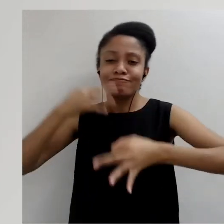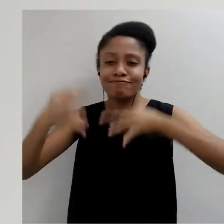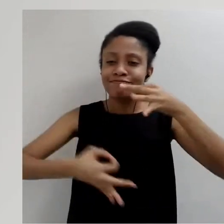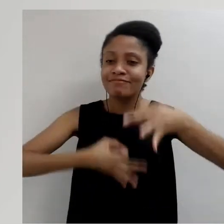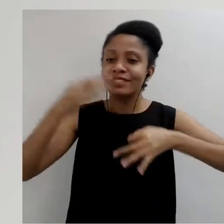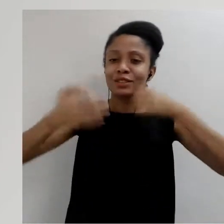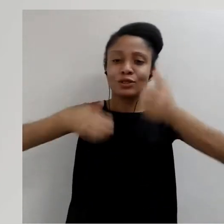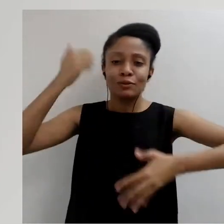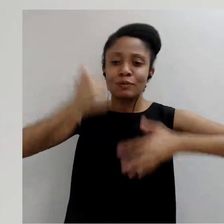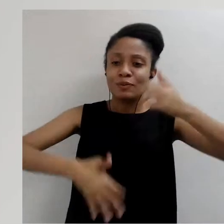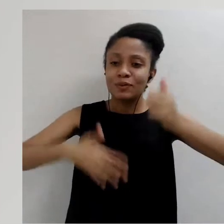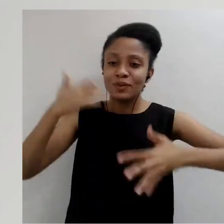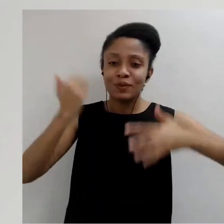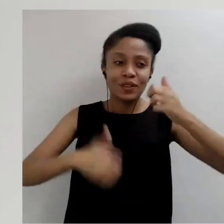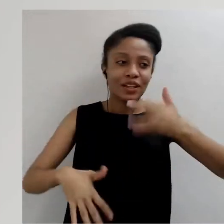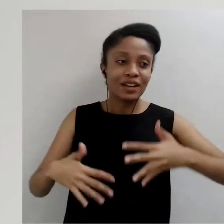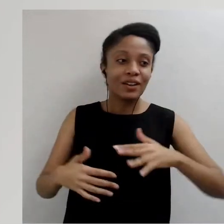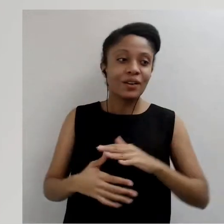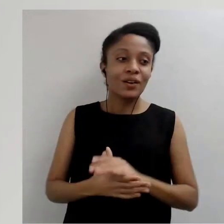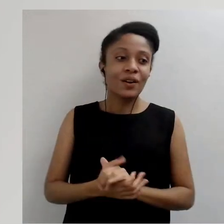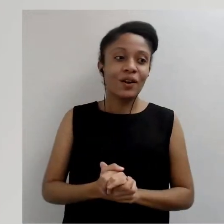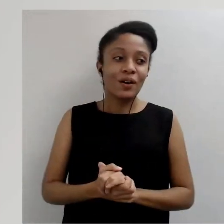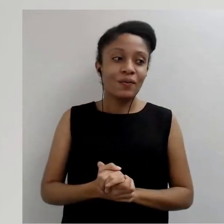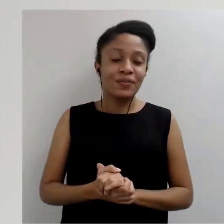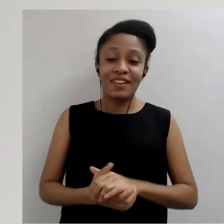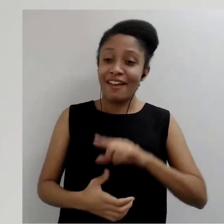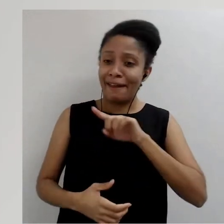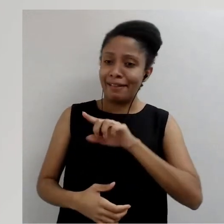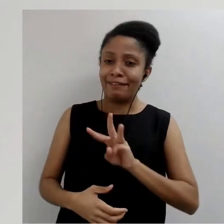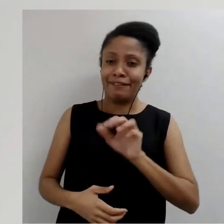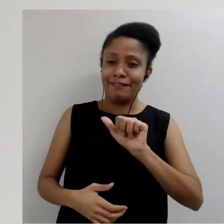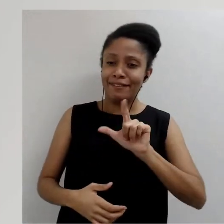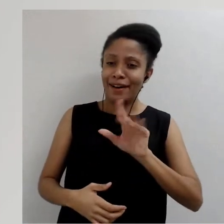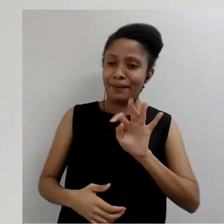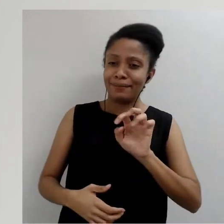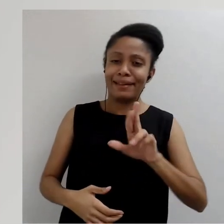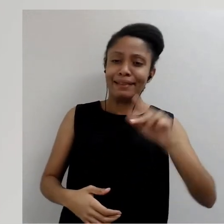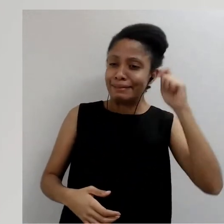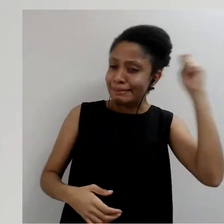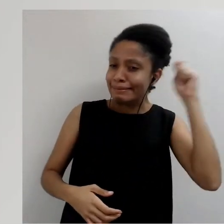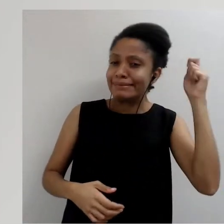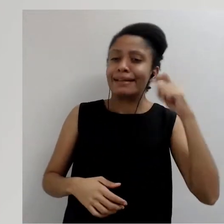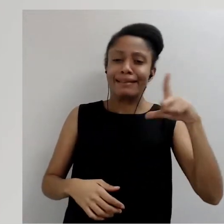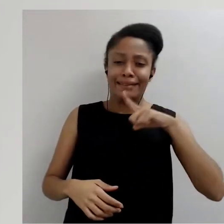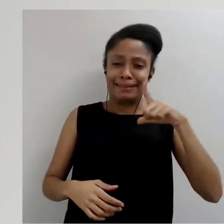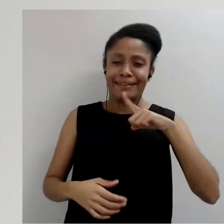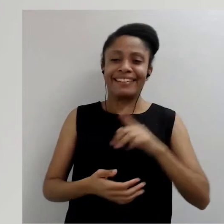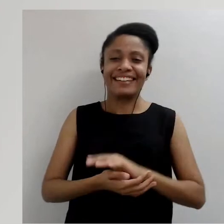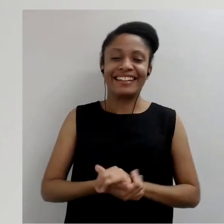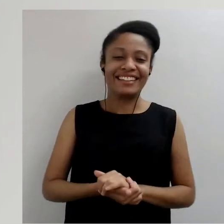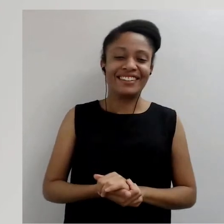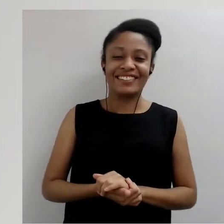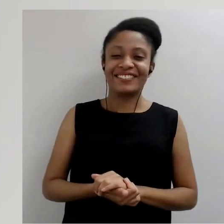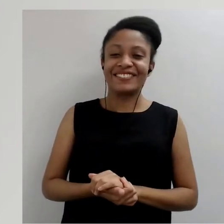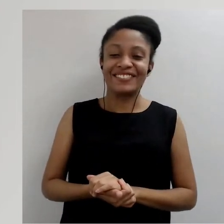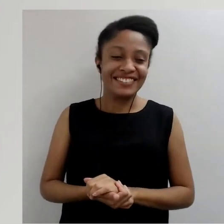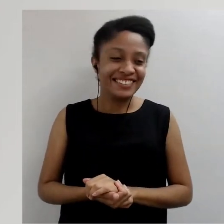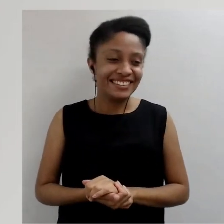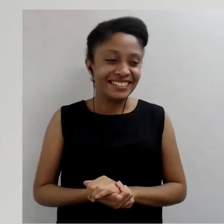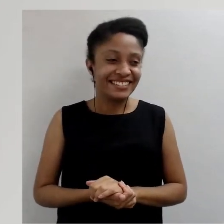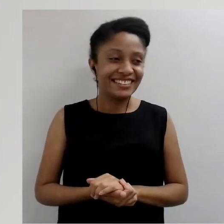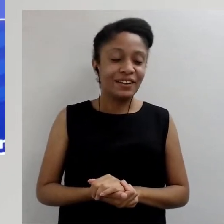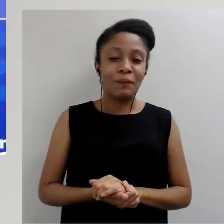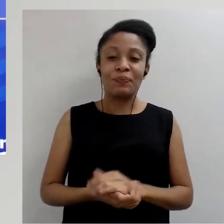your considerations. Valter, please. And please don't disturb me because I don't have that much